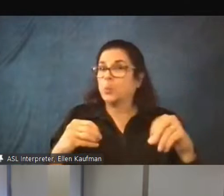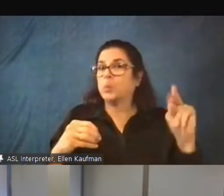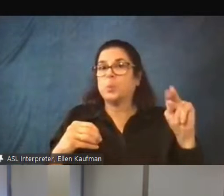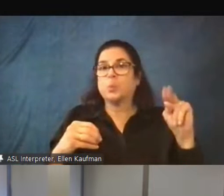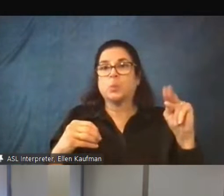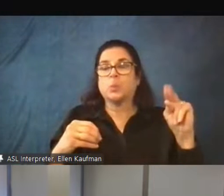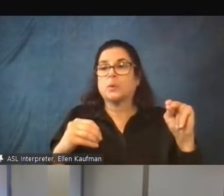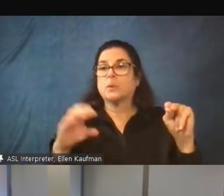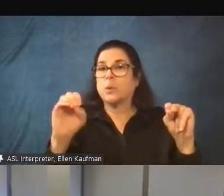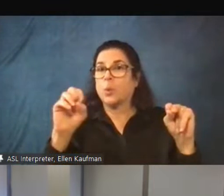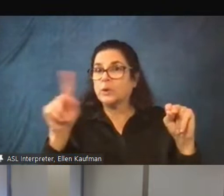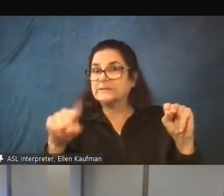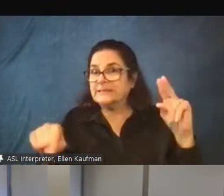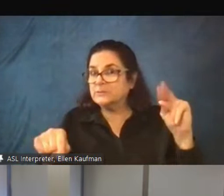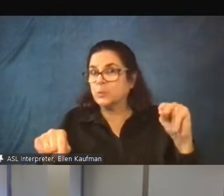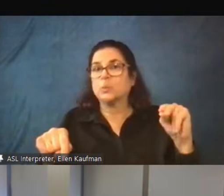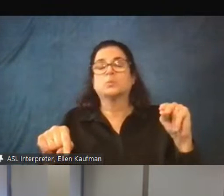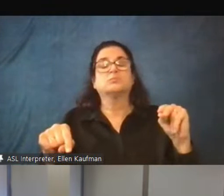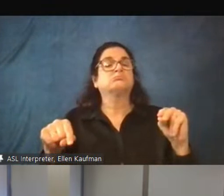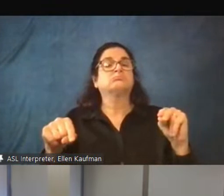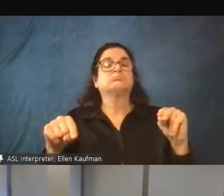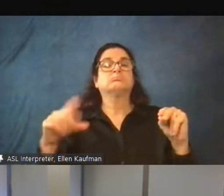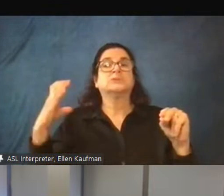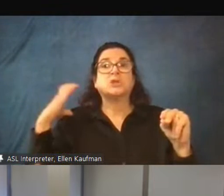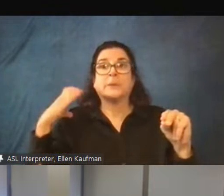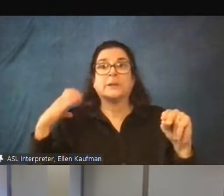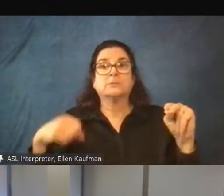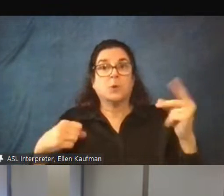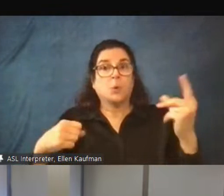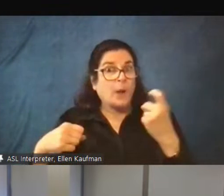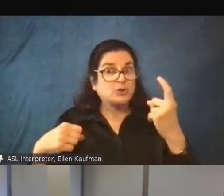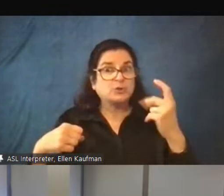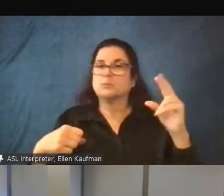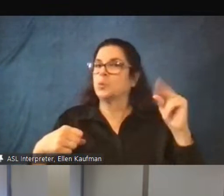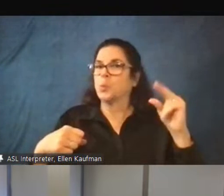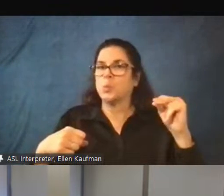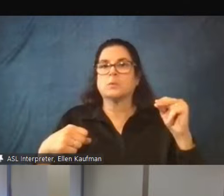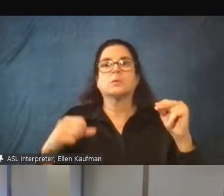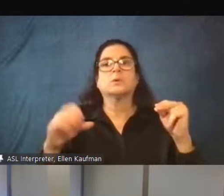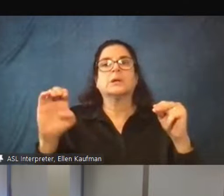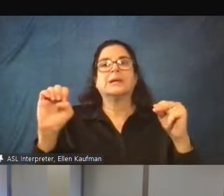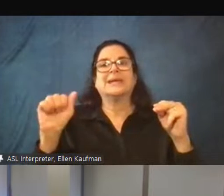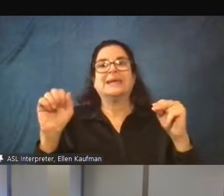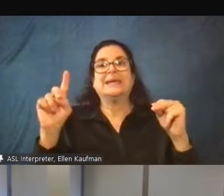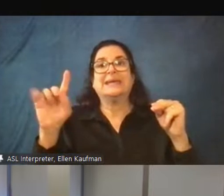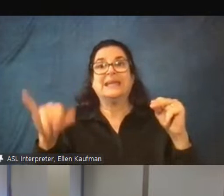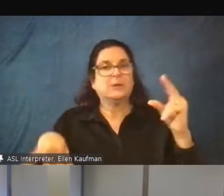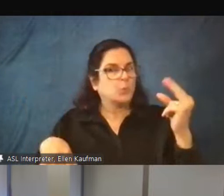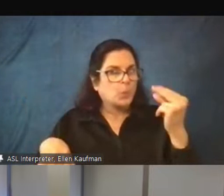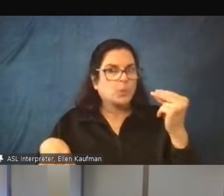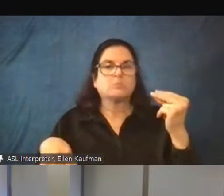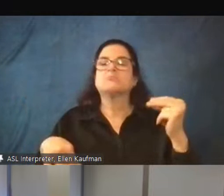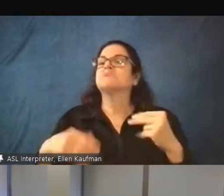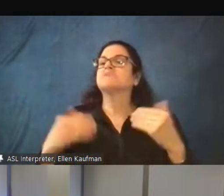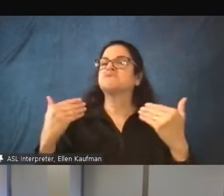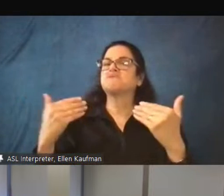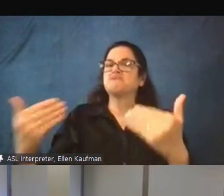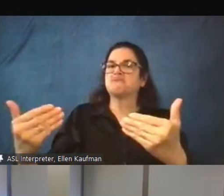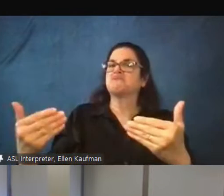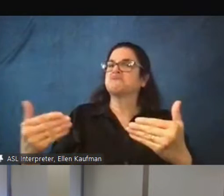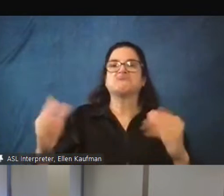any questions? No. Director Eady? No questions. Director Jakes, there are no further questions. You may now move to